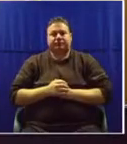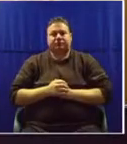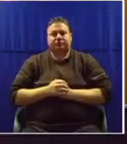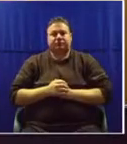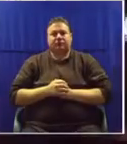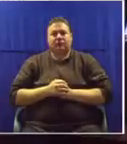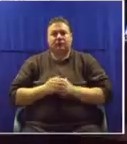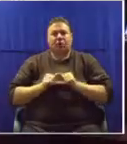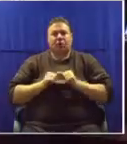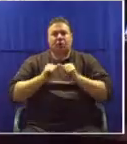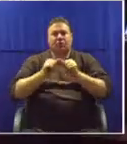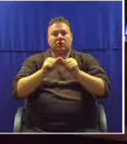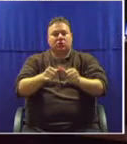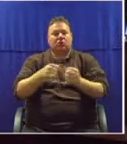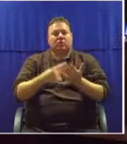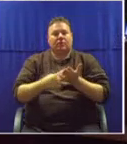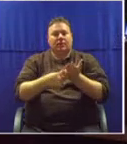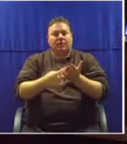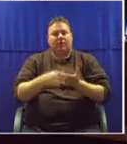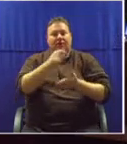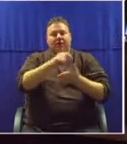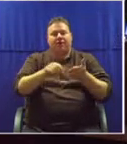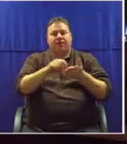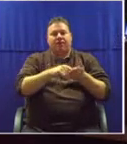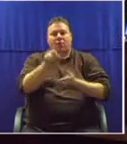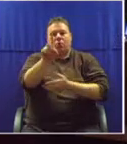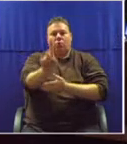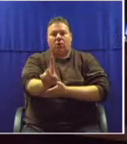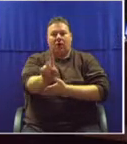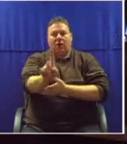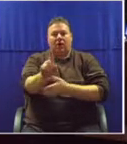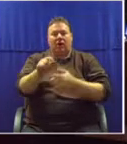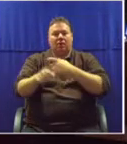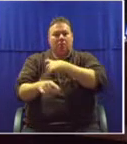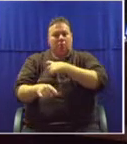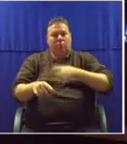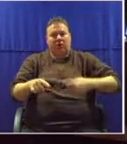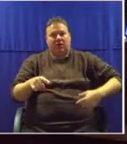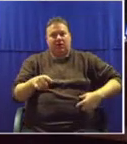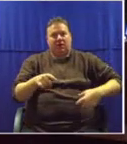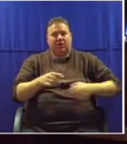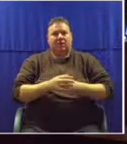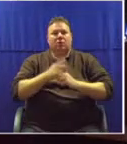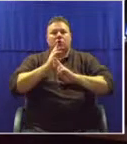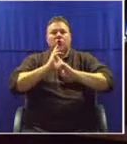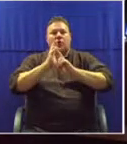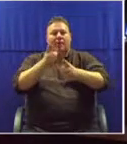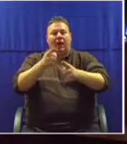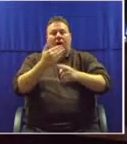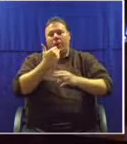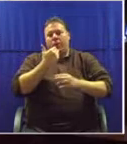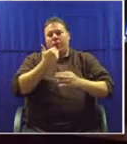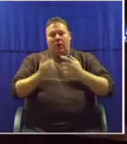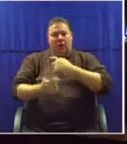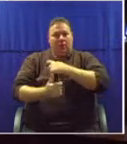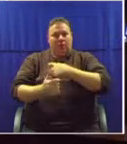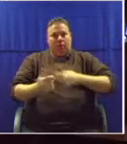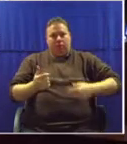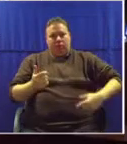Resumption of debate on vote number one, the presidency. Reply by the president, appropriation